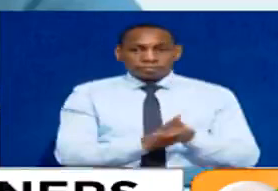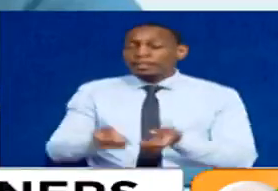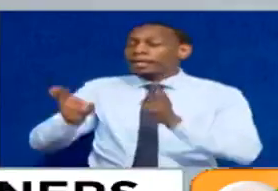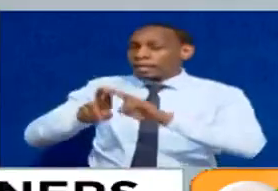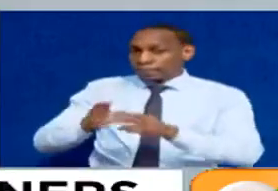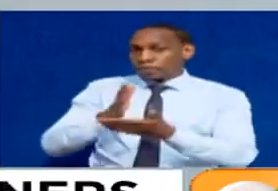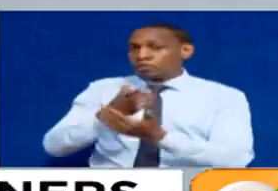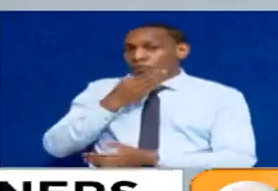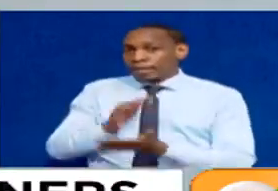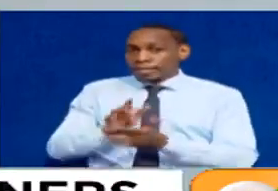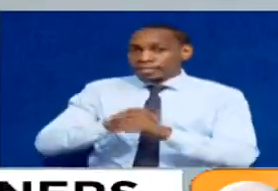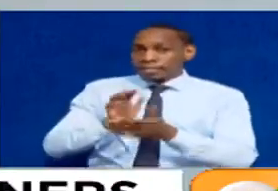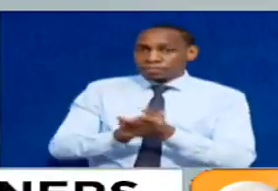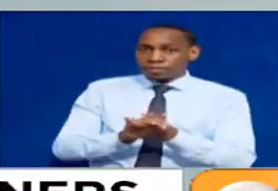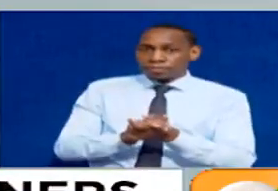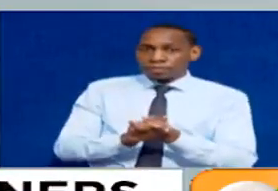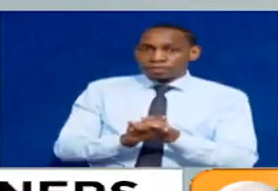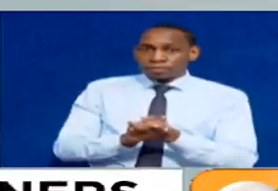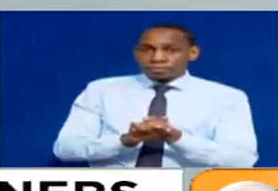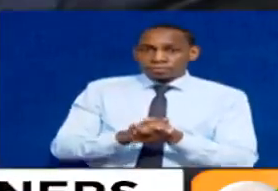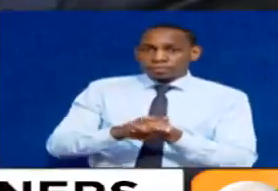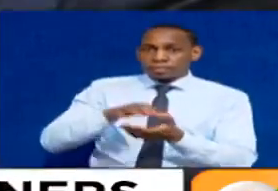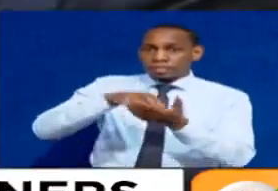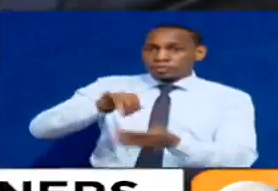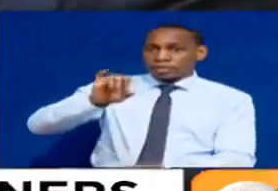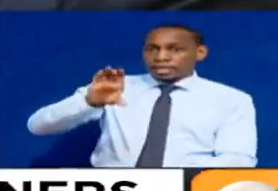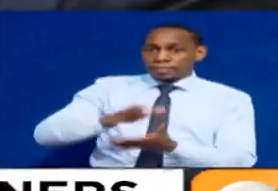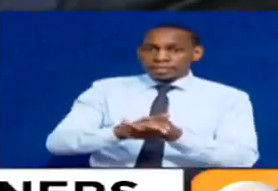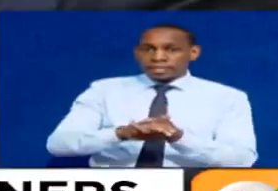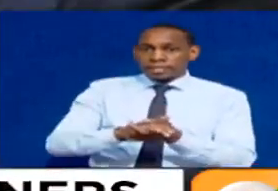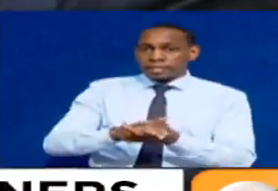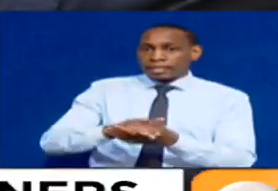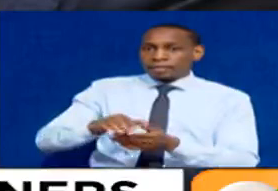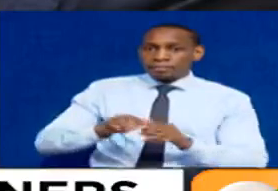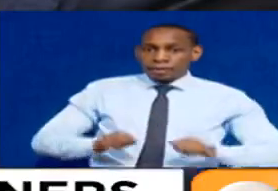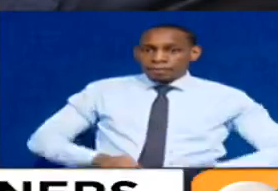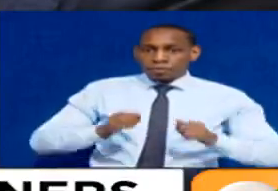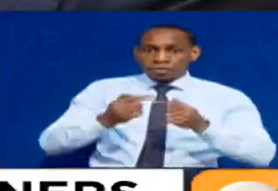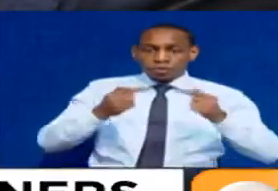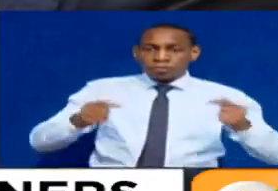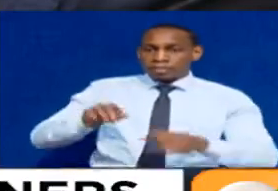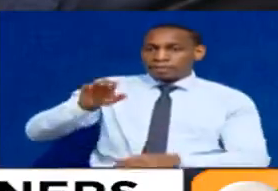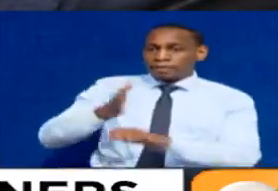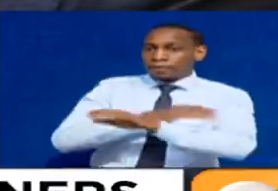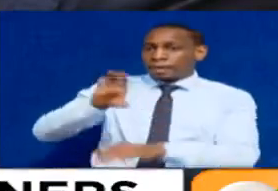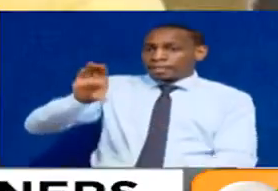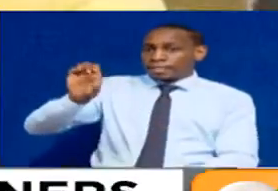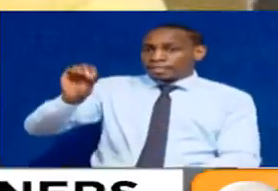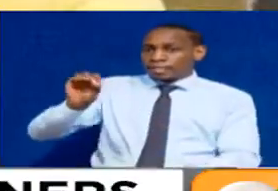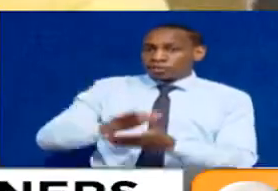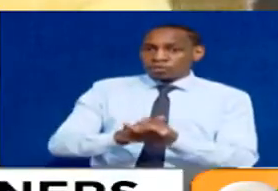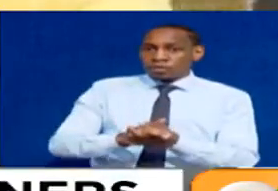happened, sir. When problem supremacy was pitting IEBC Chairman Wafula Chebukati against former CEO Ezra